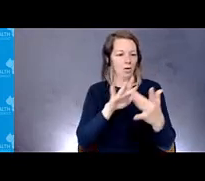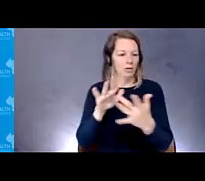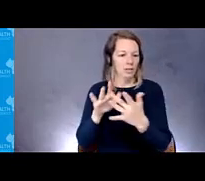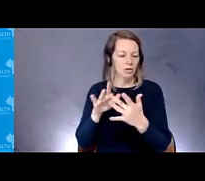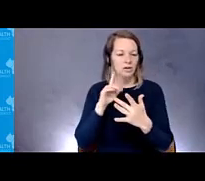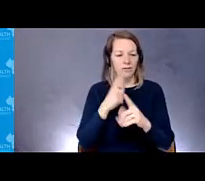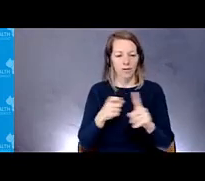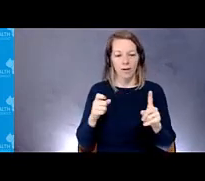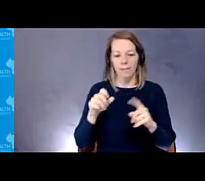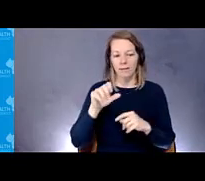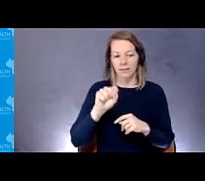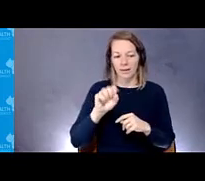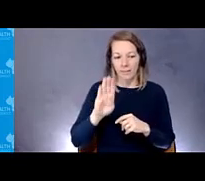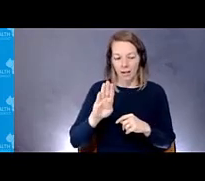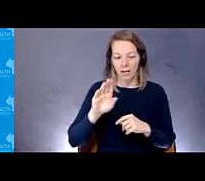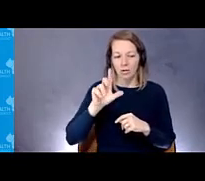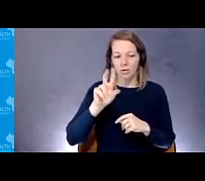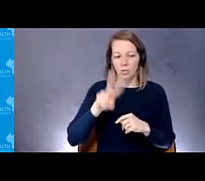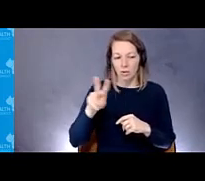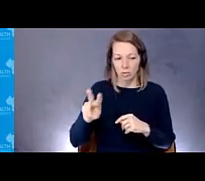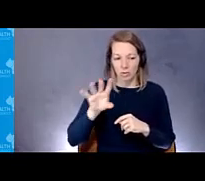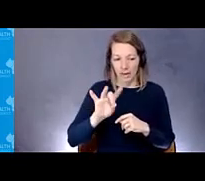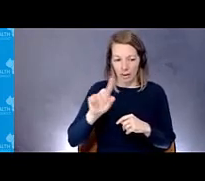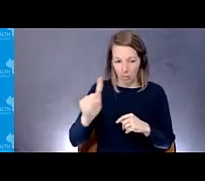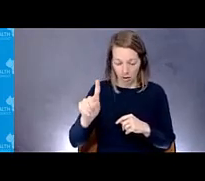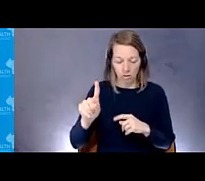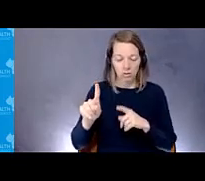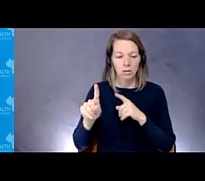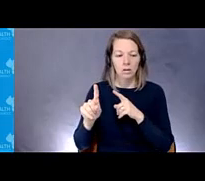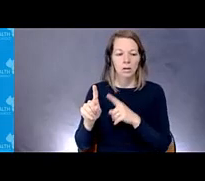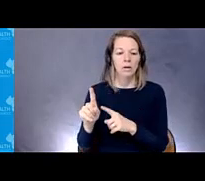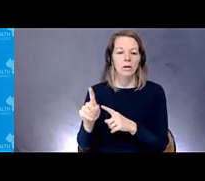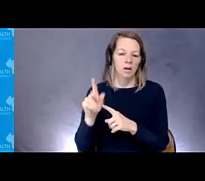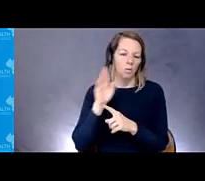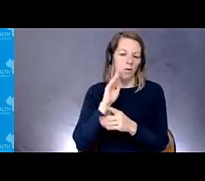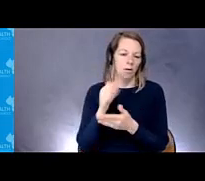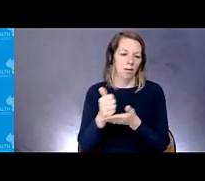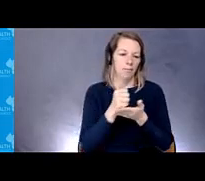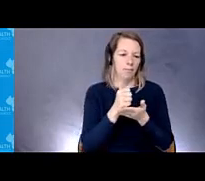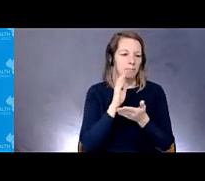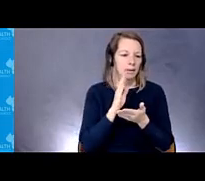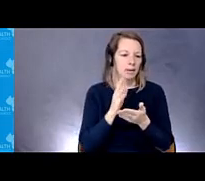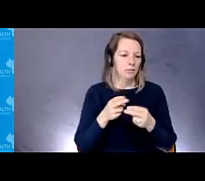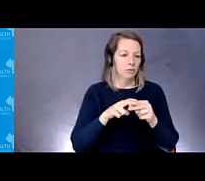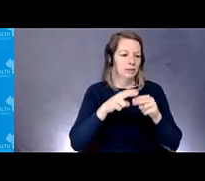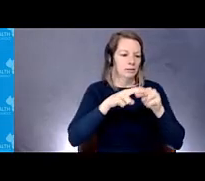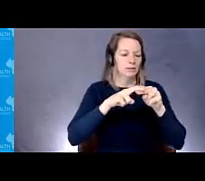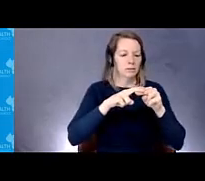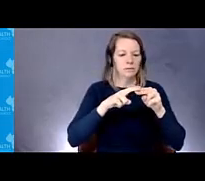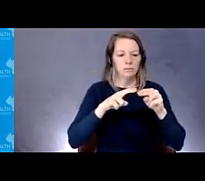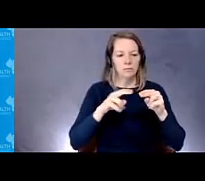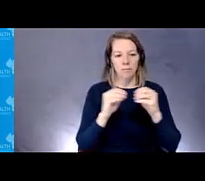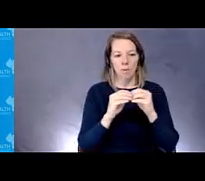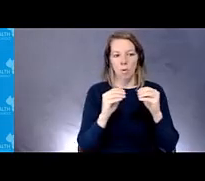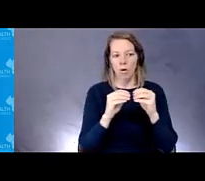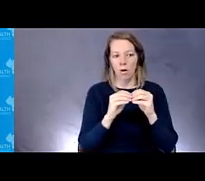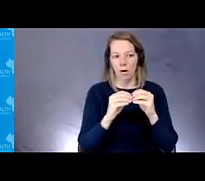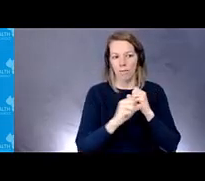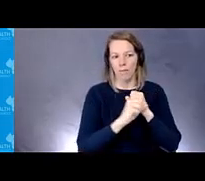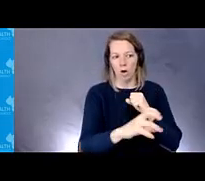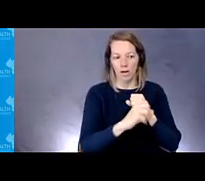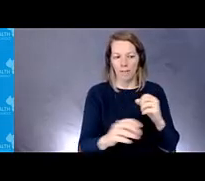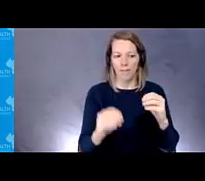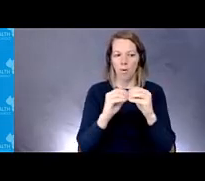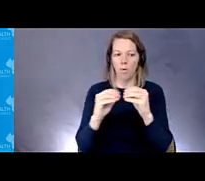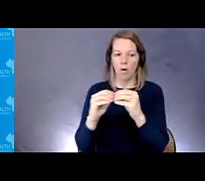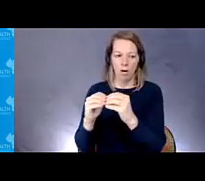Bill 2281, which passed last year, and will continue to help us increase the amount of marketing and outreach that we can do